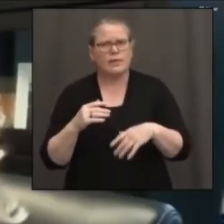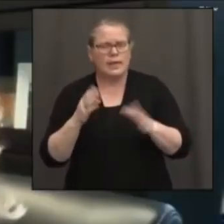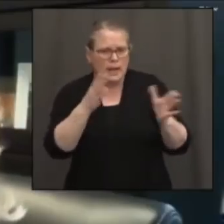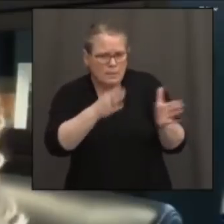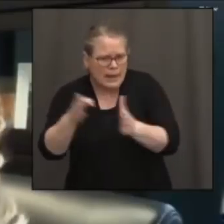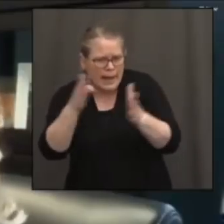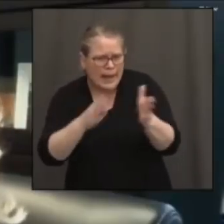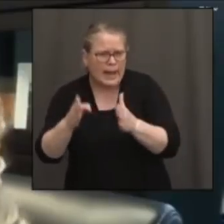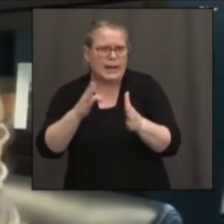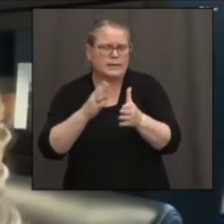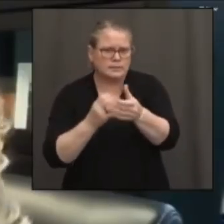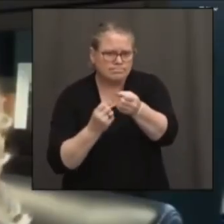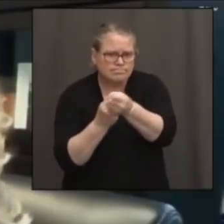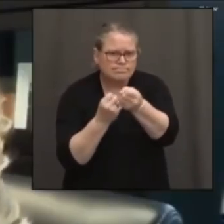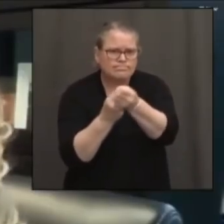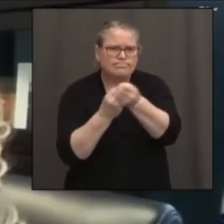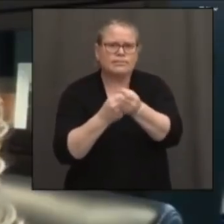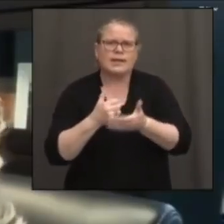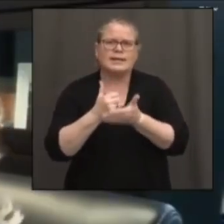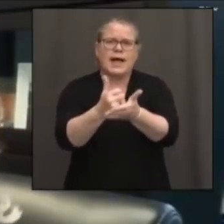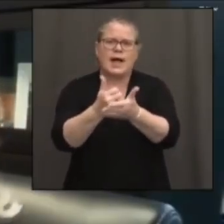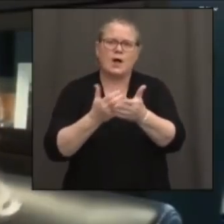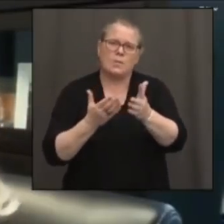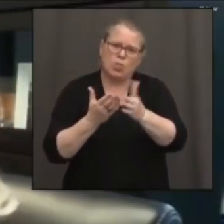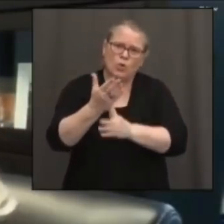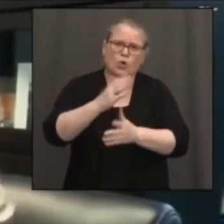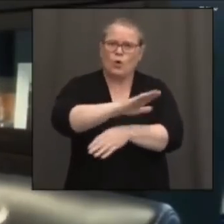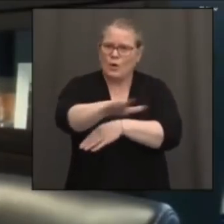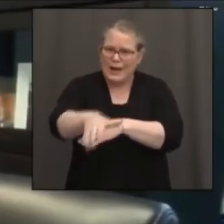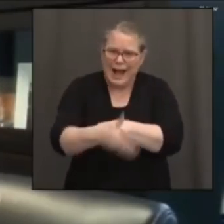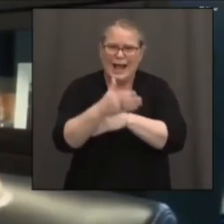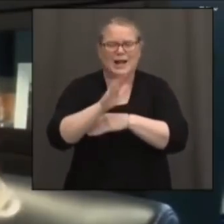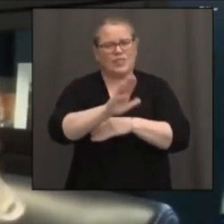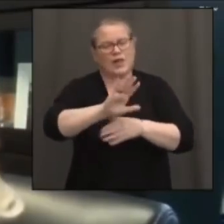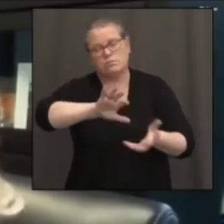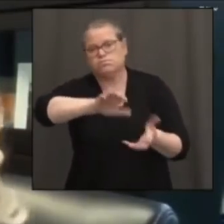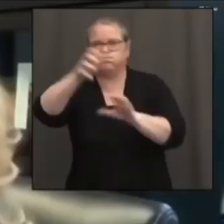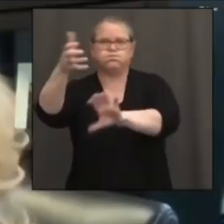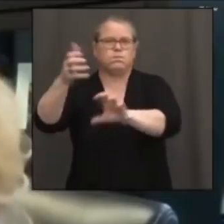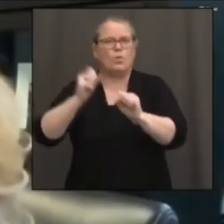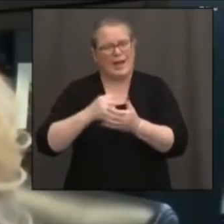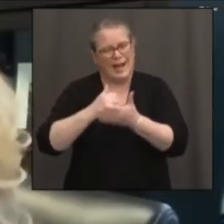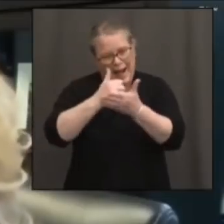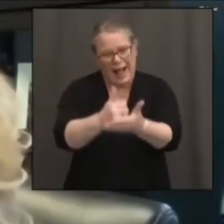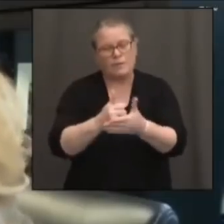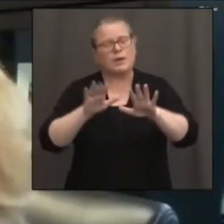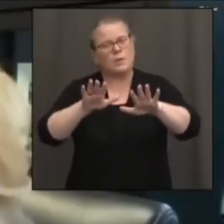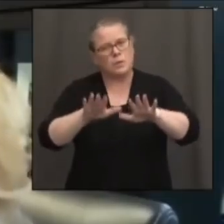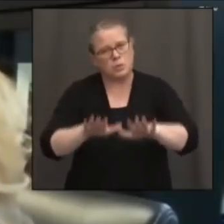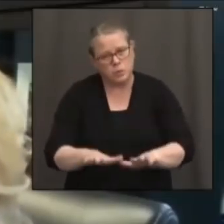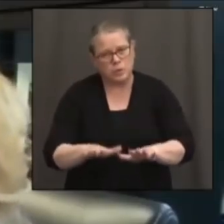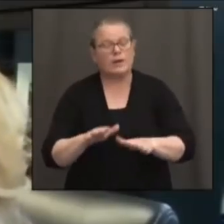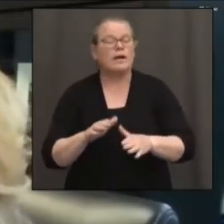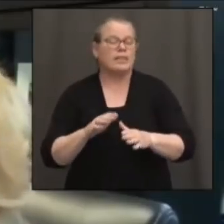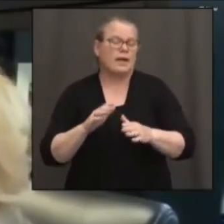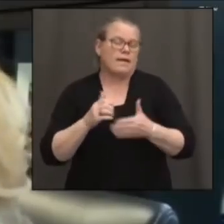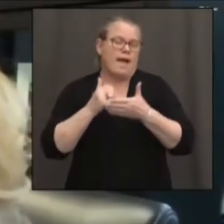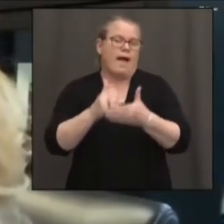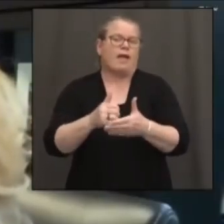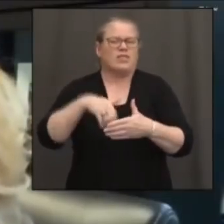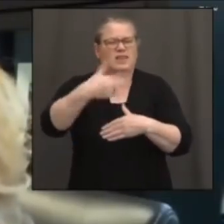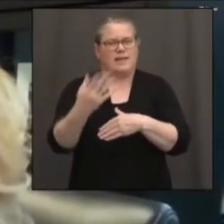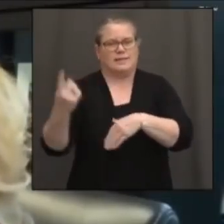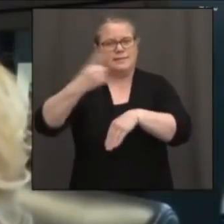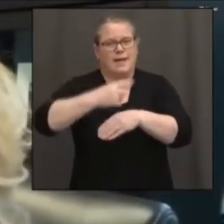that we can get them through the night, through the crisis, and then refer them to all and help them to get to all the resources they may need the next